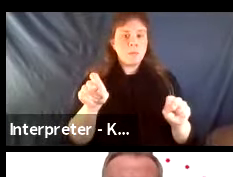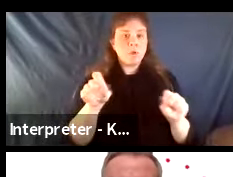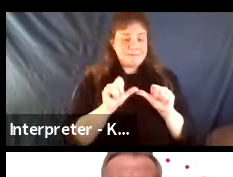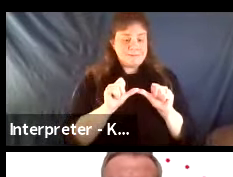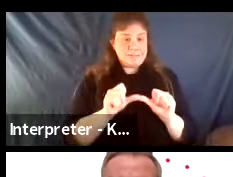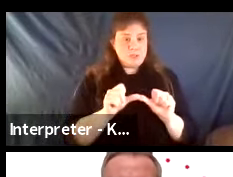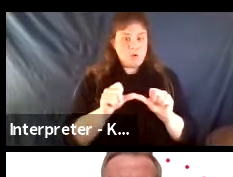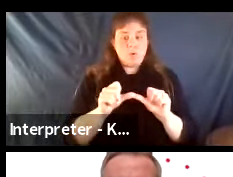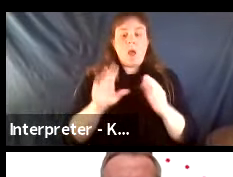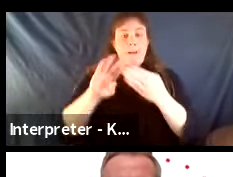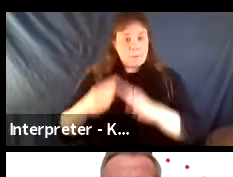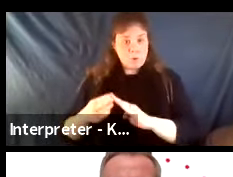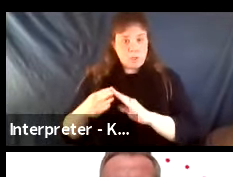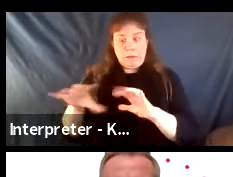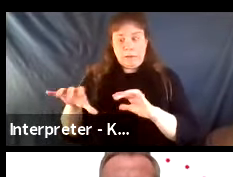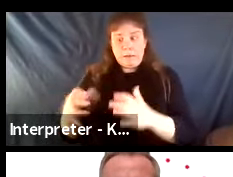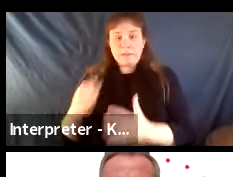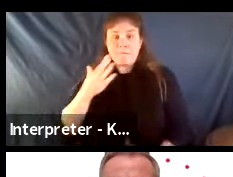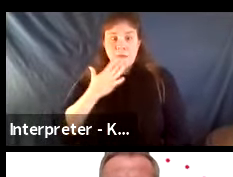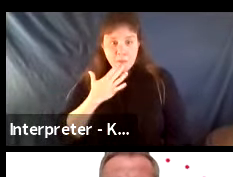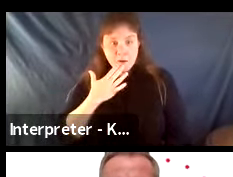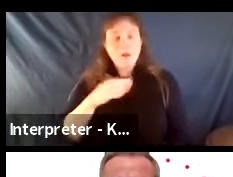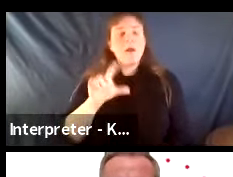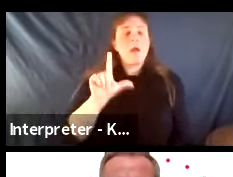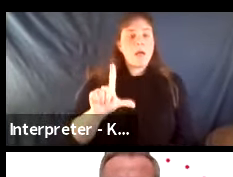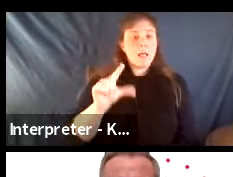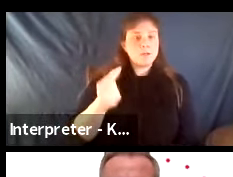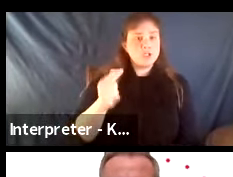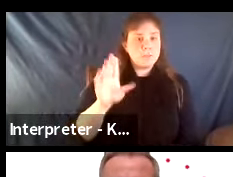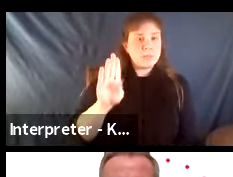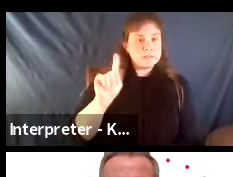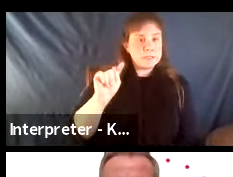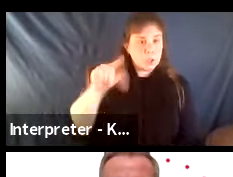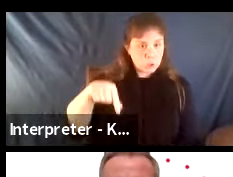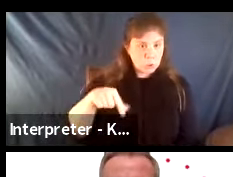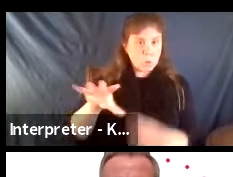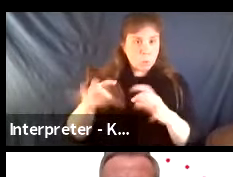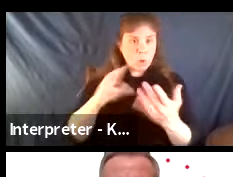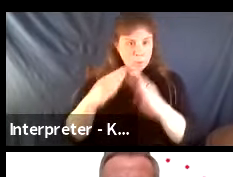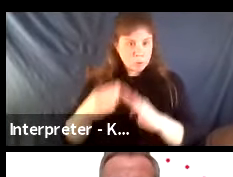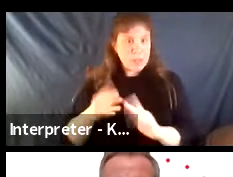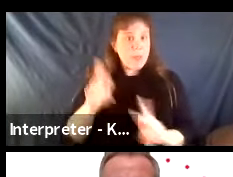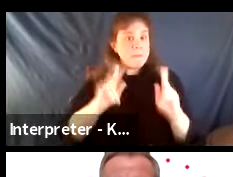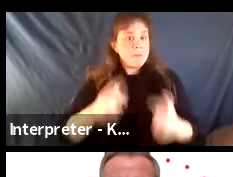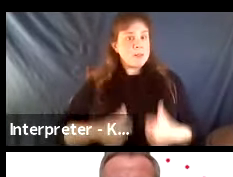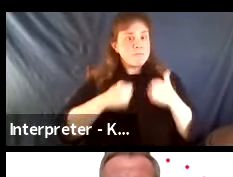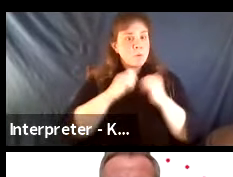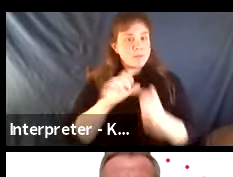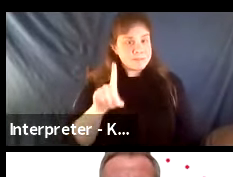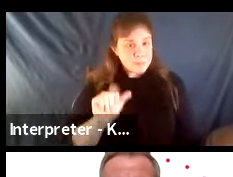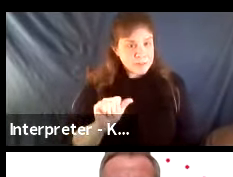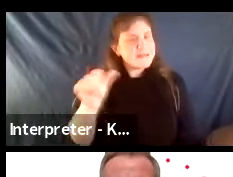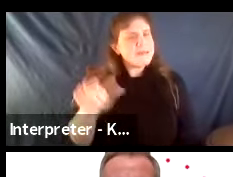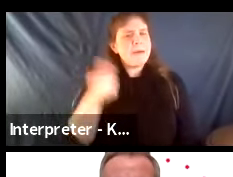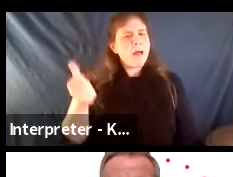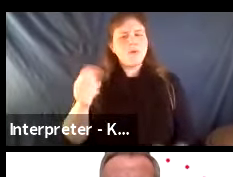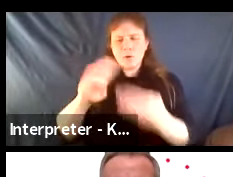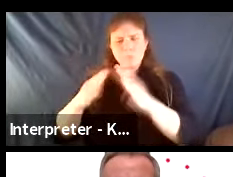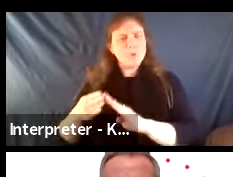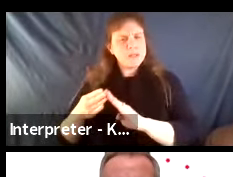communities of color, LGBTQ communities, people living with disabilities, and others who are disparately impacted by